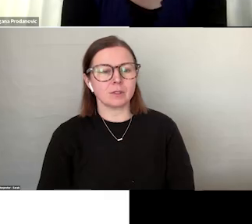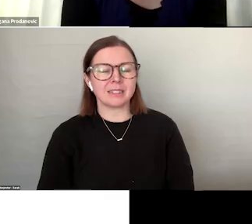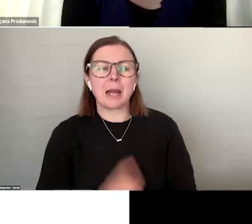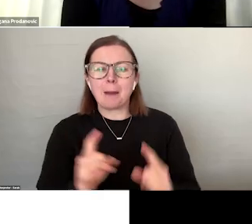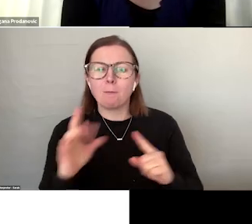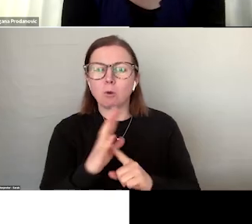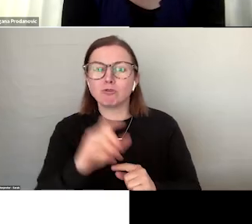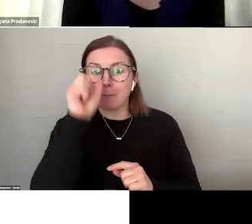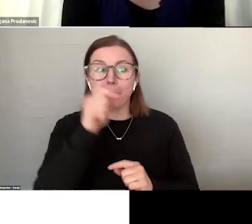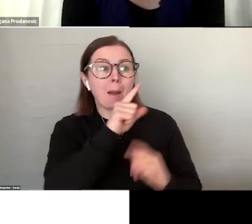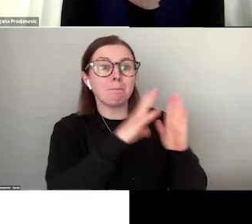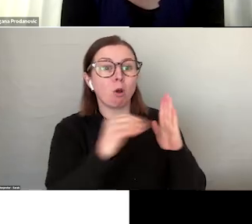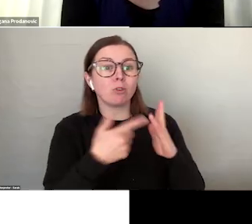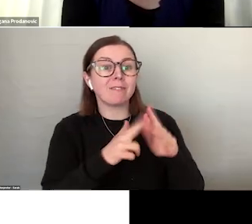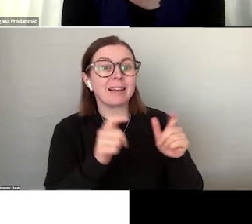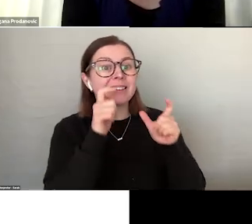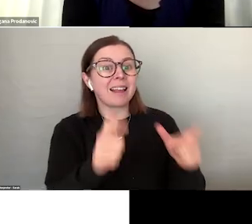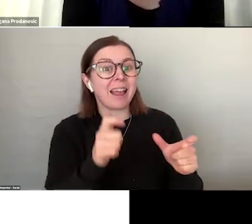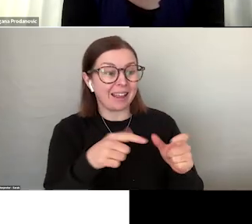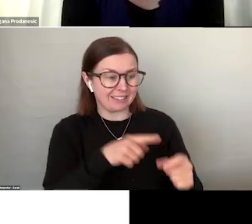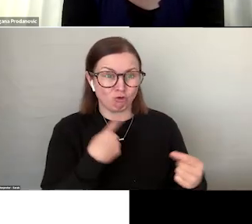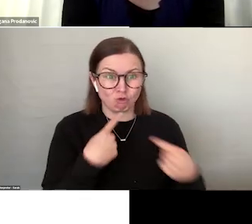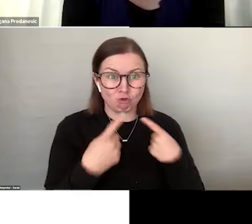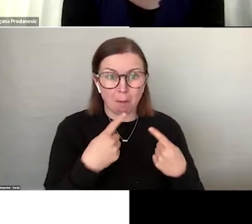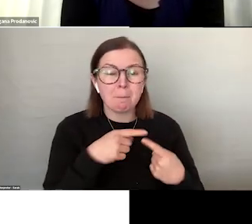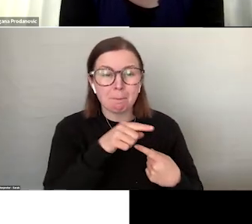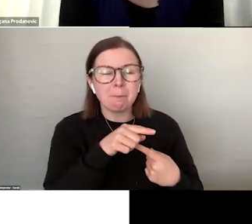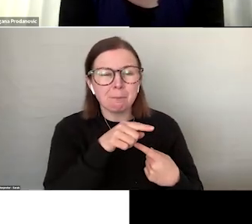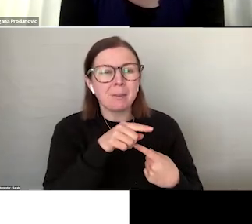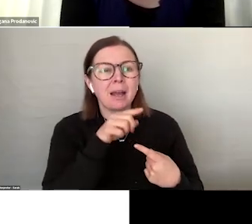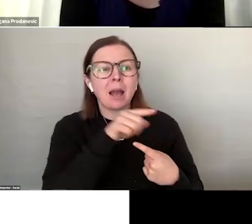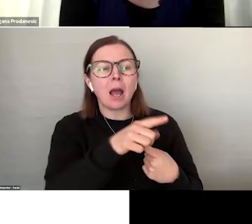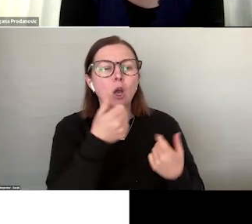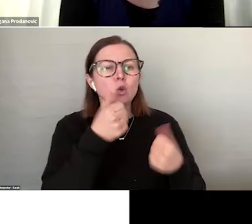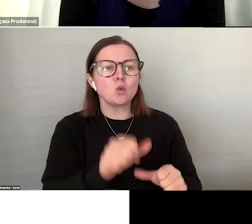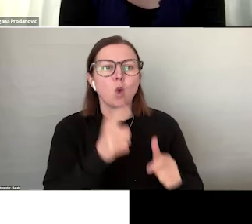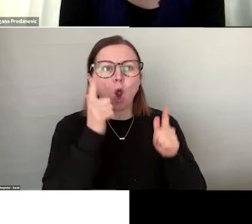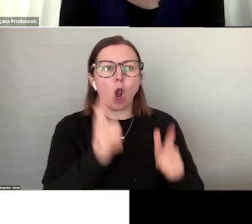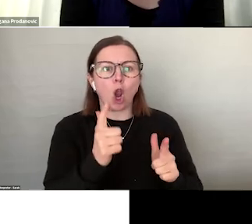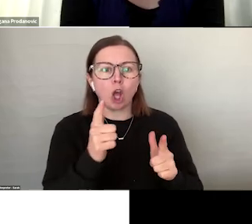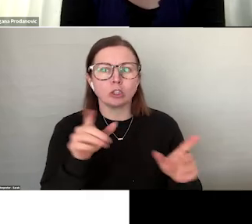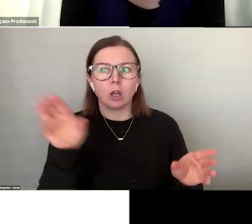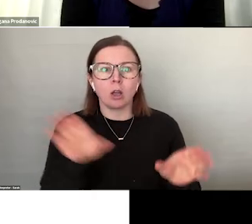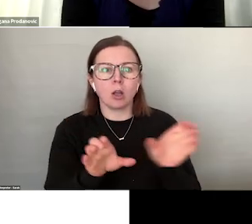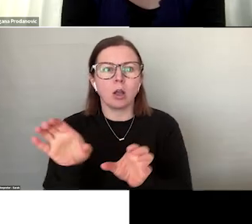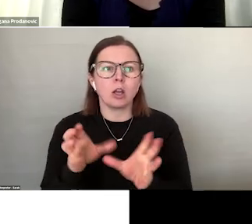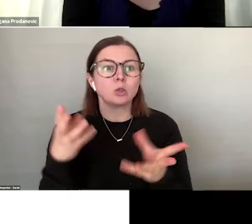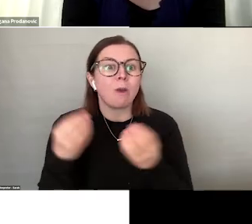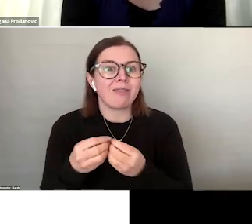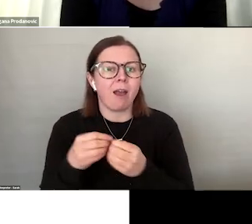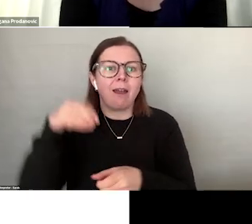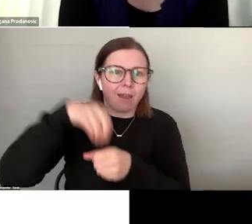of the models of care that have been described, they actually use lots of different components together as part of their